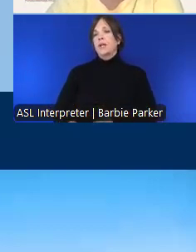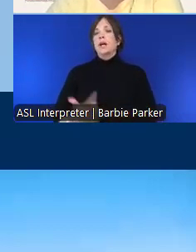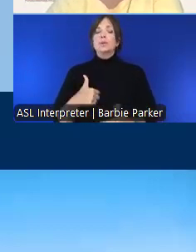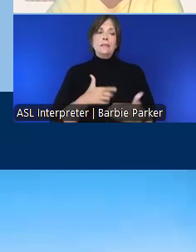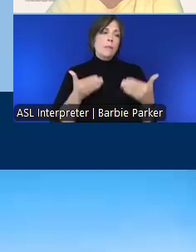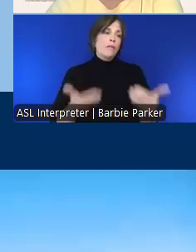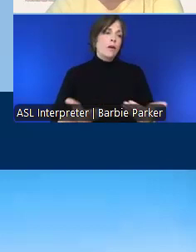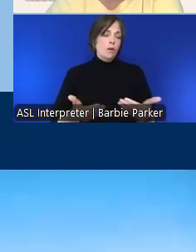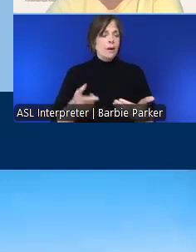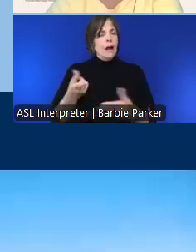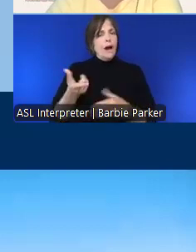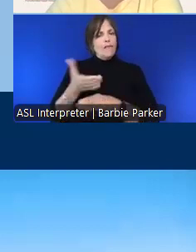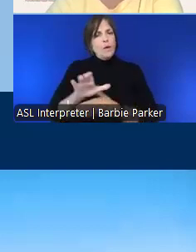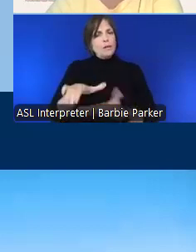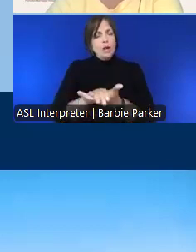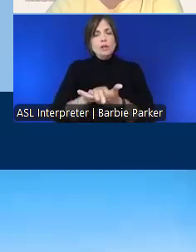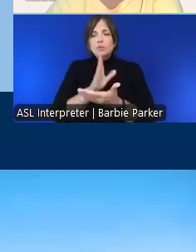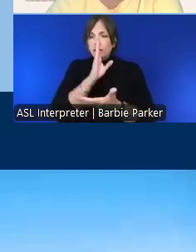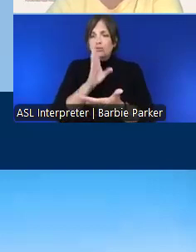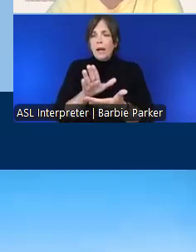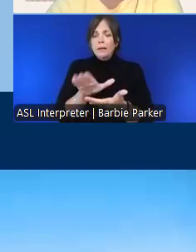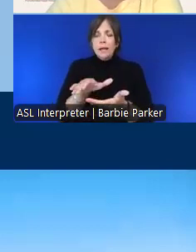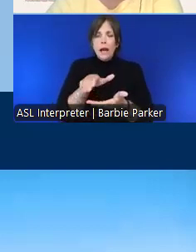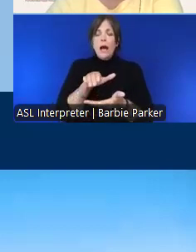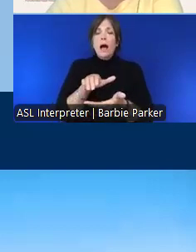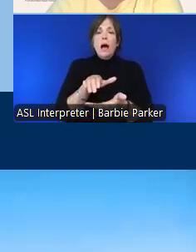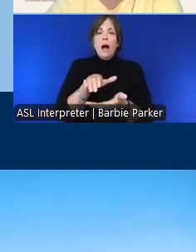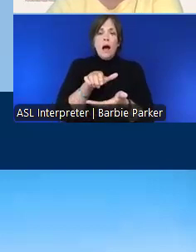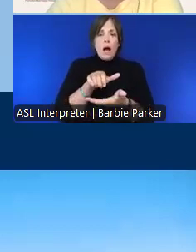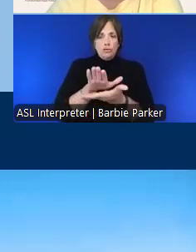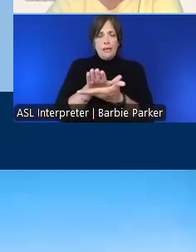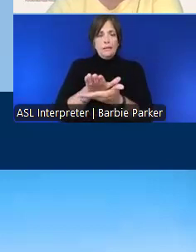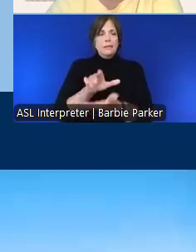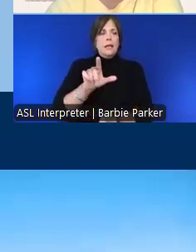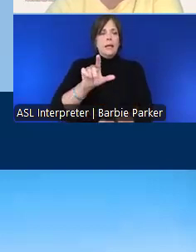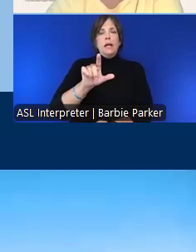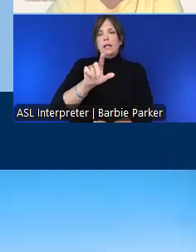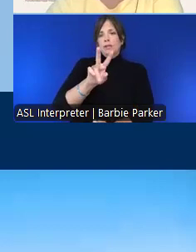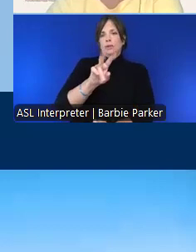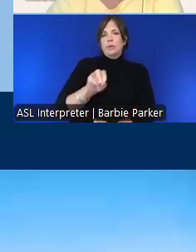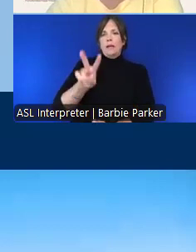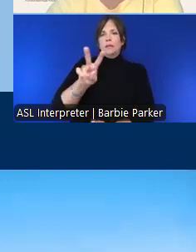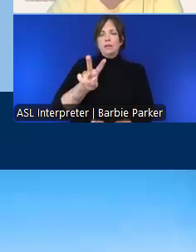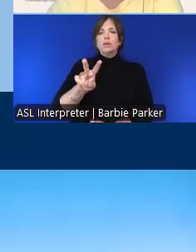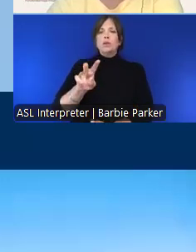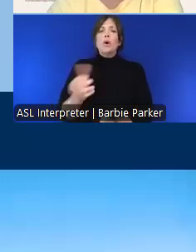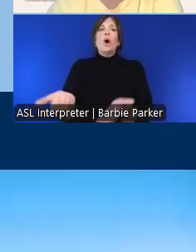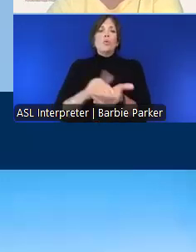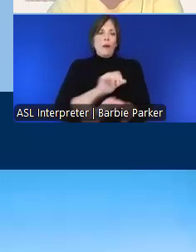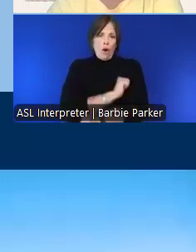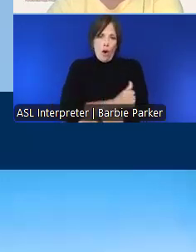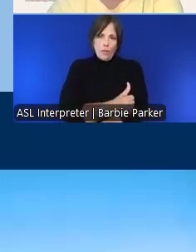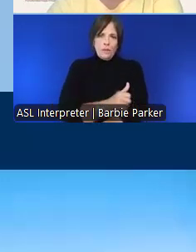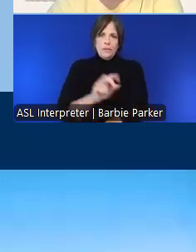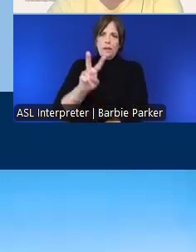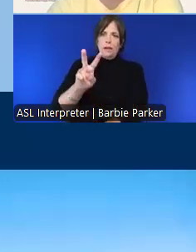marriage was directly addressed in the 2022 reauthorization of VAWA. This was for the first time in history